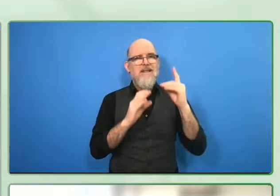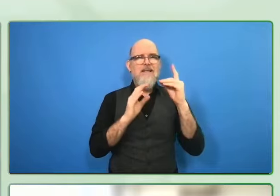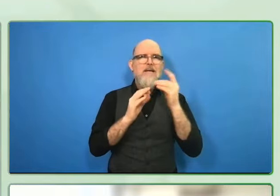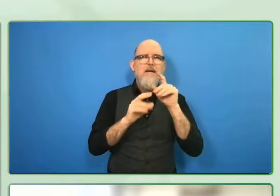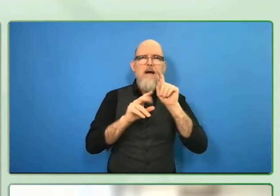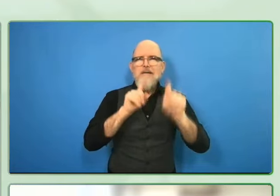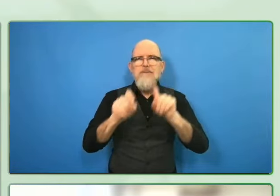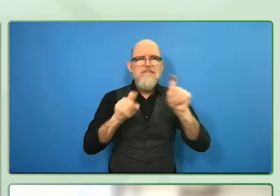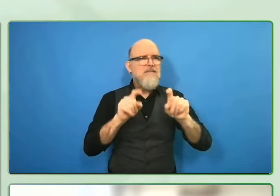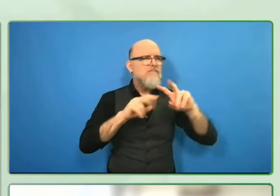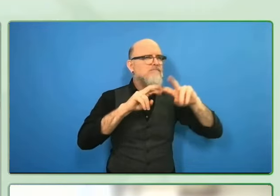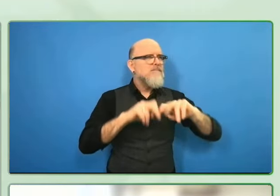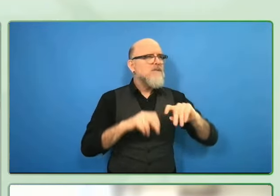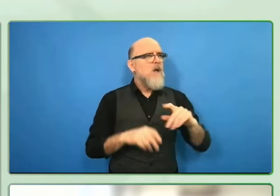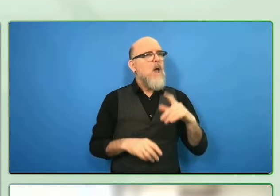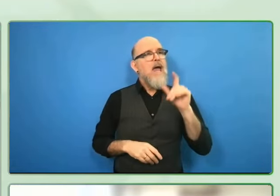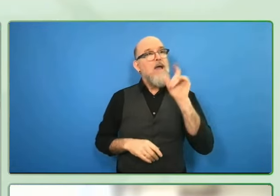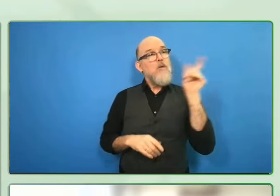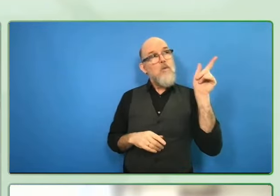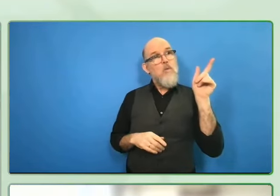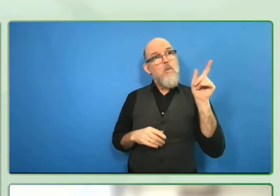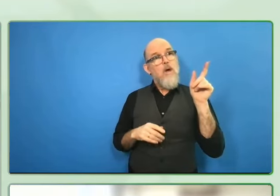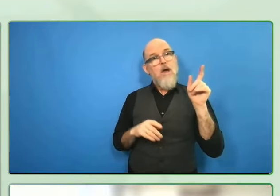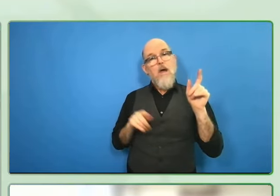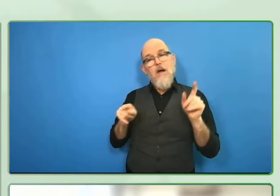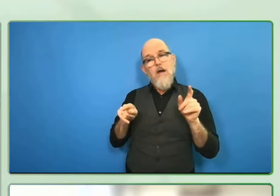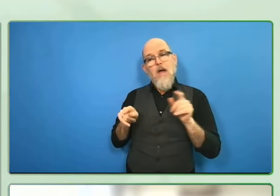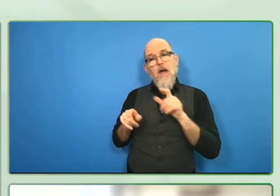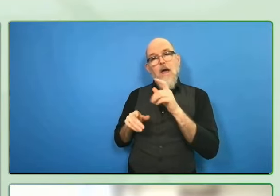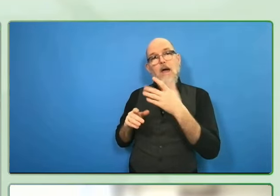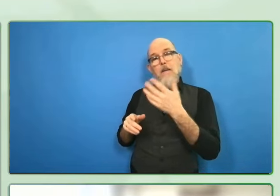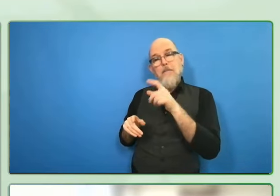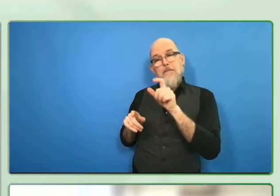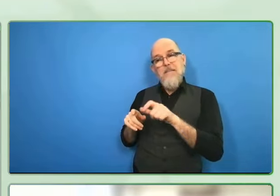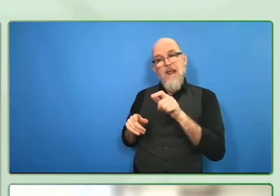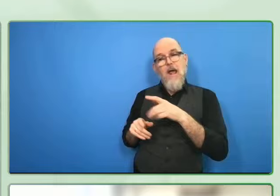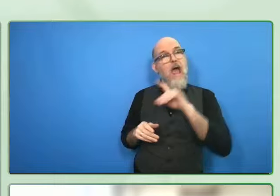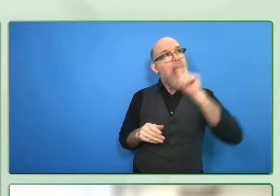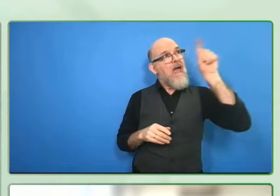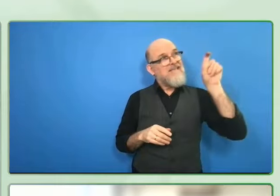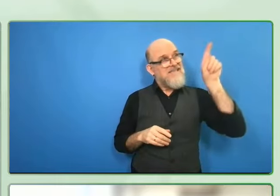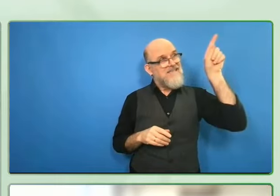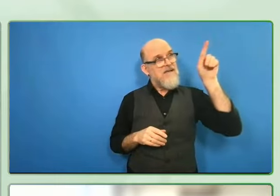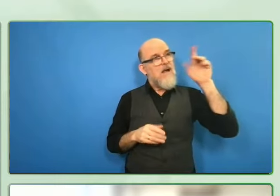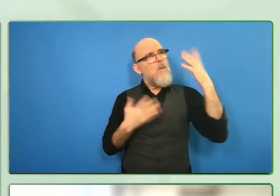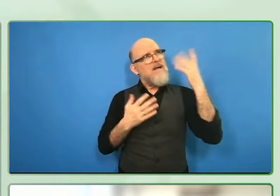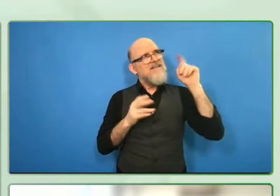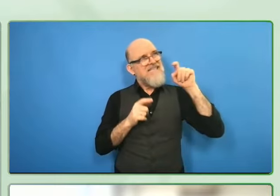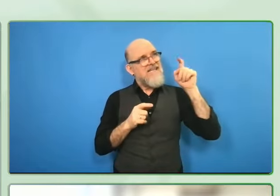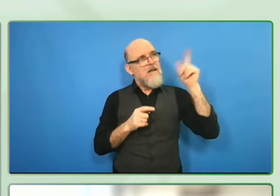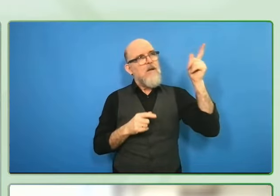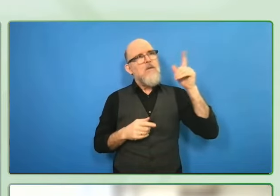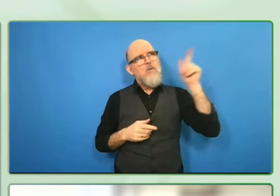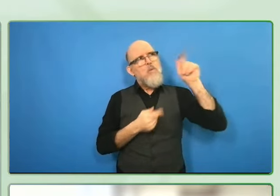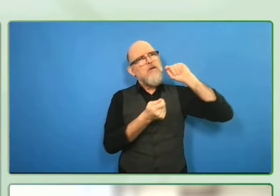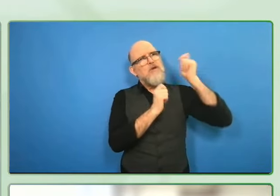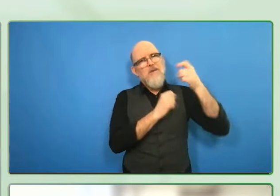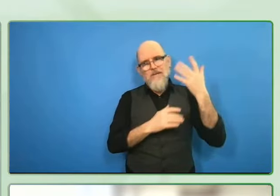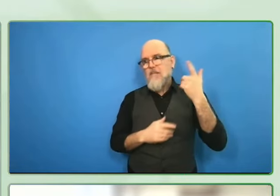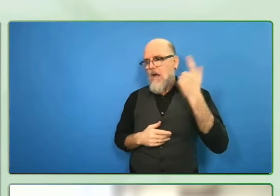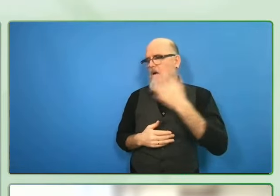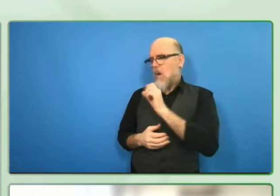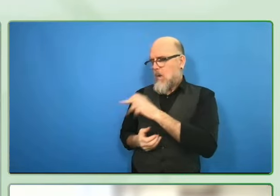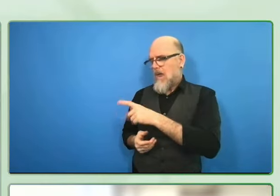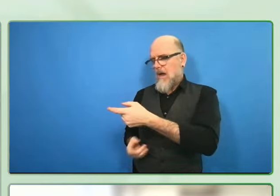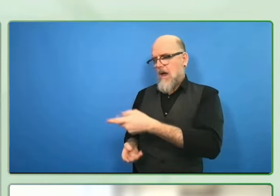you'll see references to that data throughout the report because, well, if you've seen a company report on how the fact